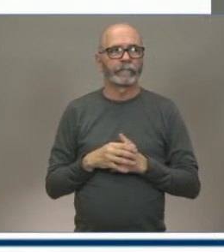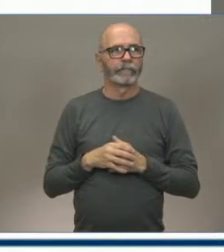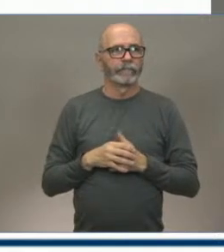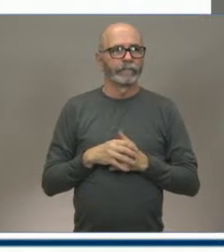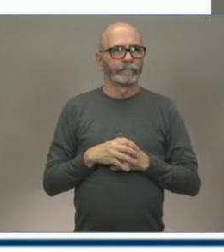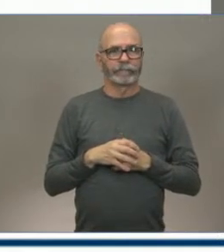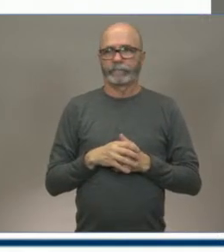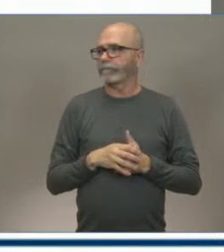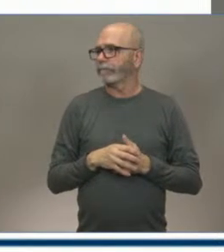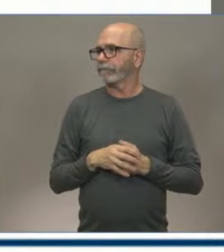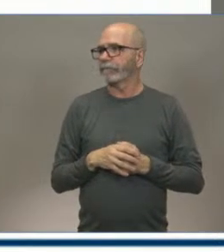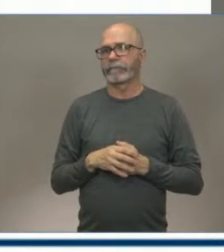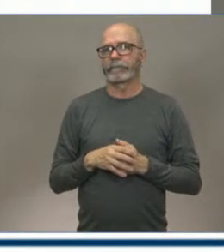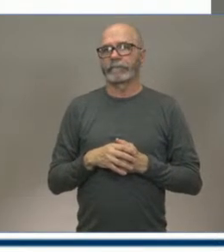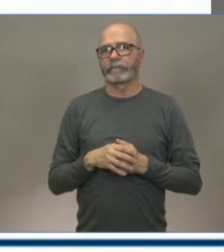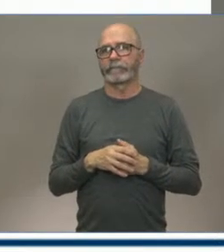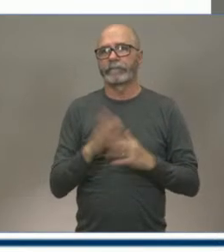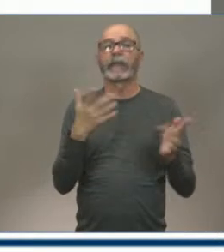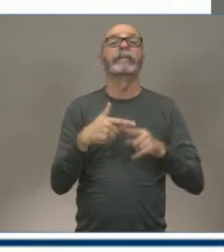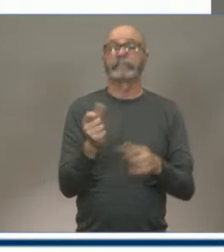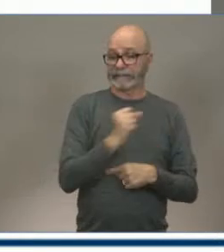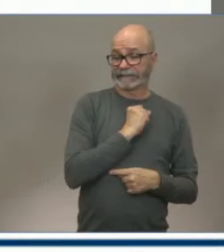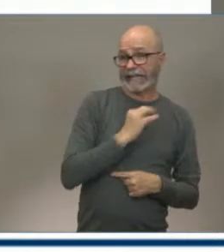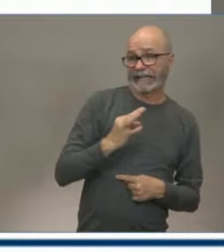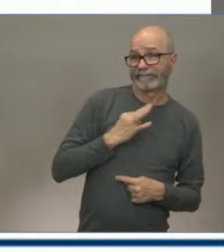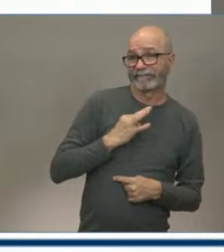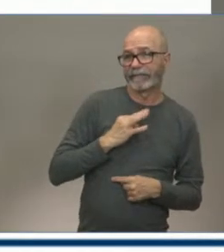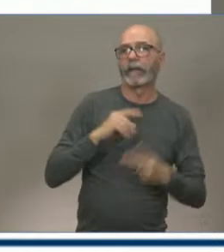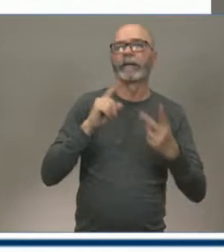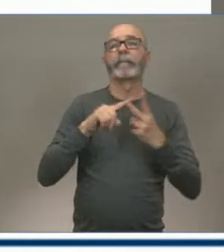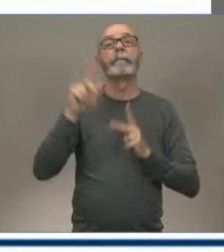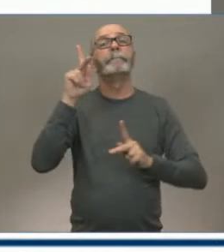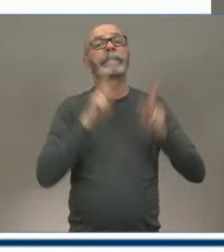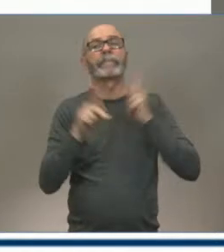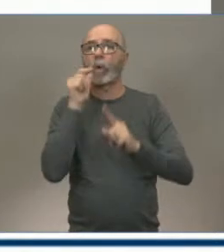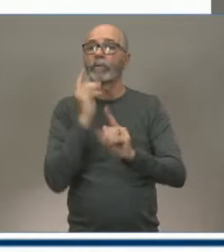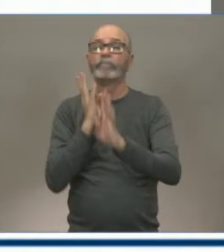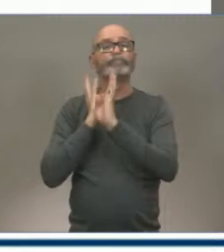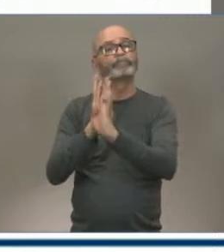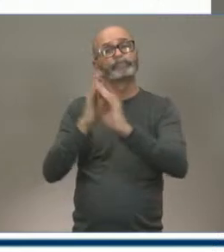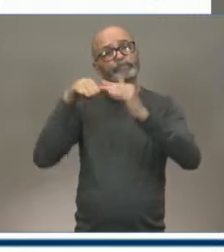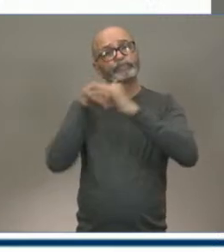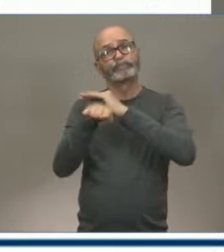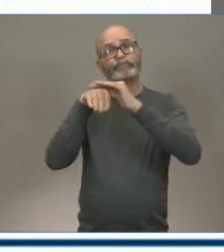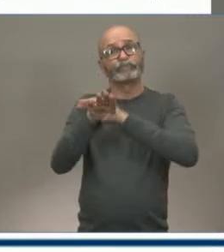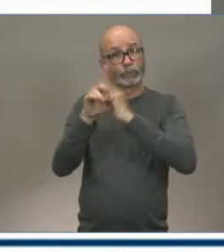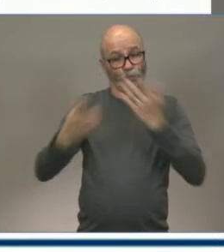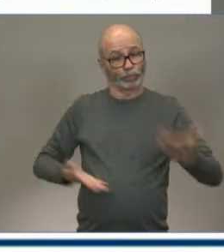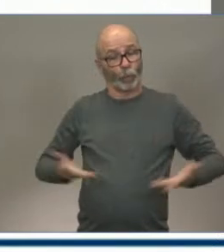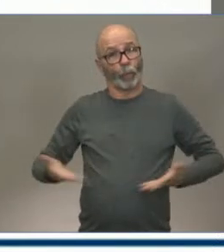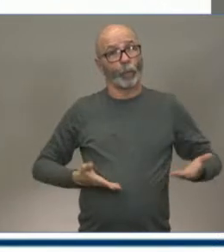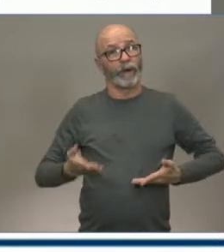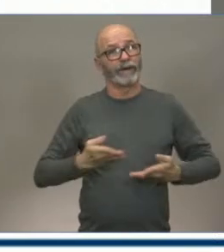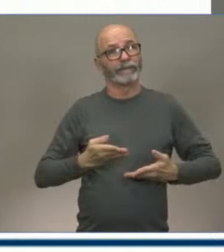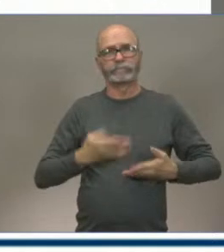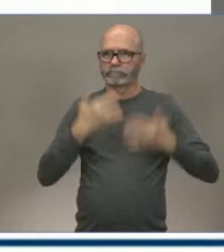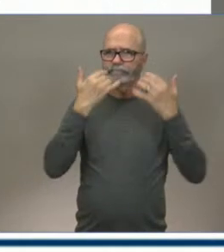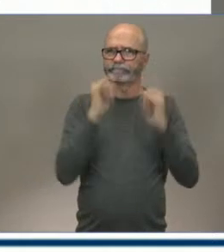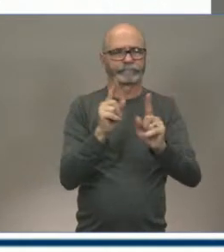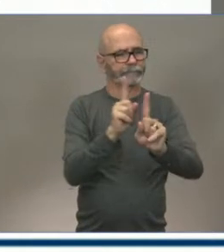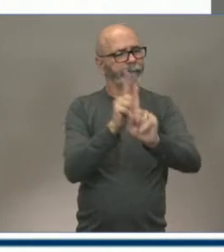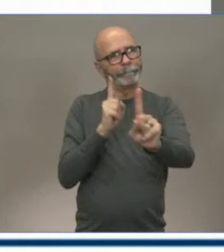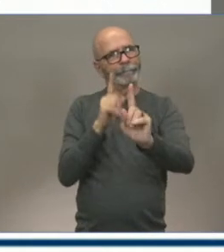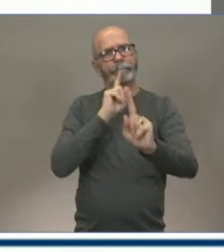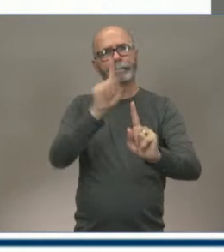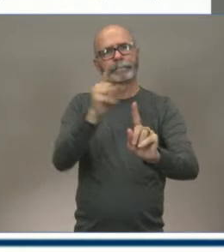make sure that staff and customers are able to maintain distance while in the store, that if there are customers lined up outside